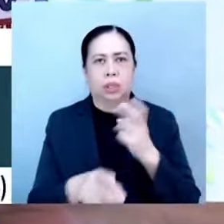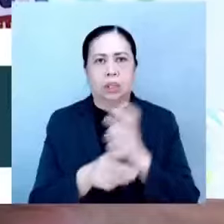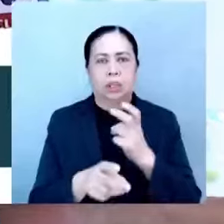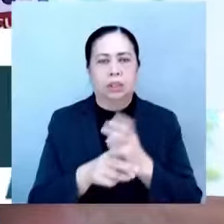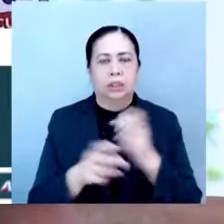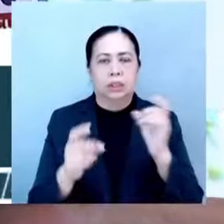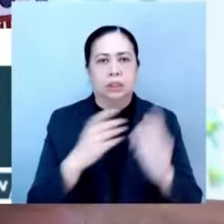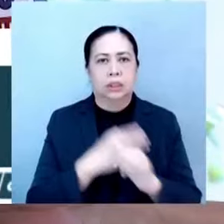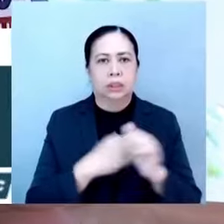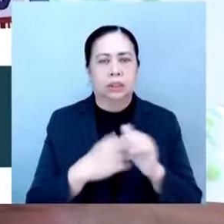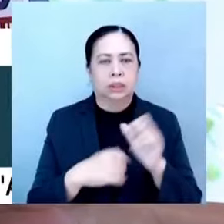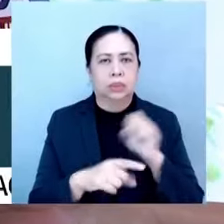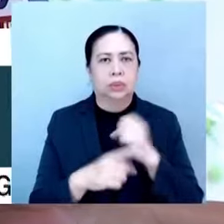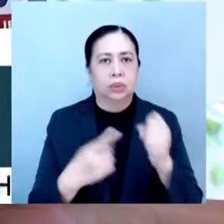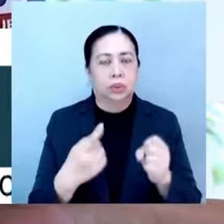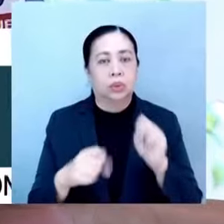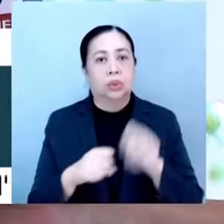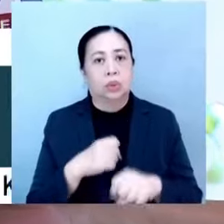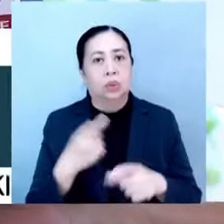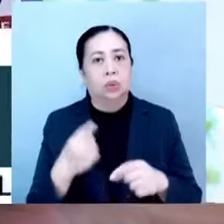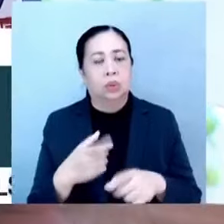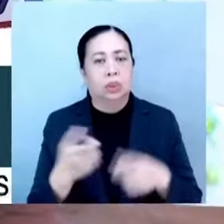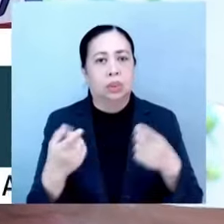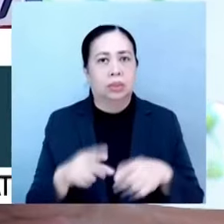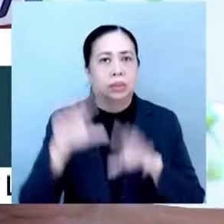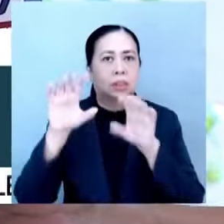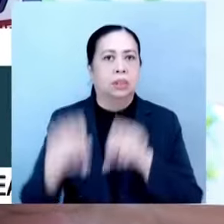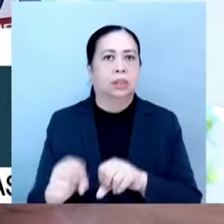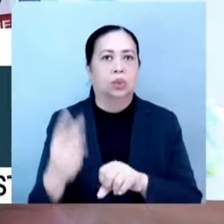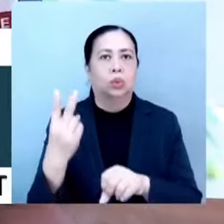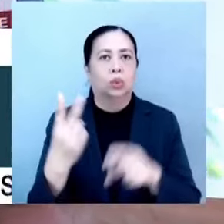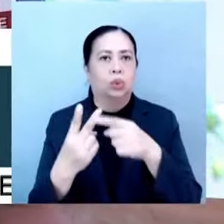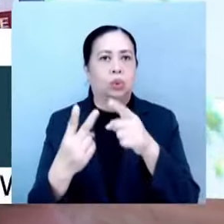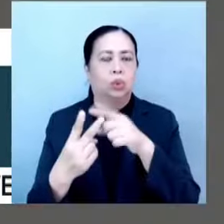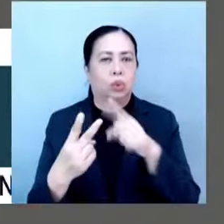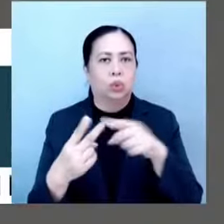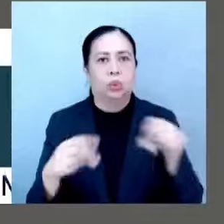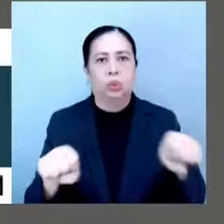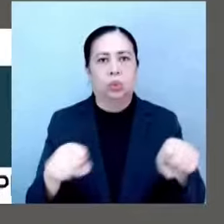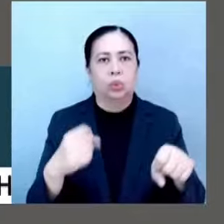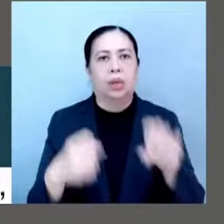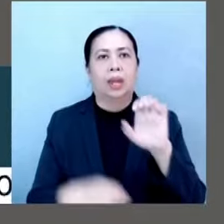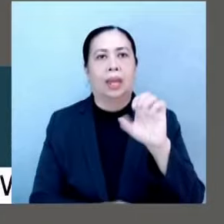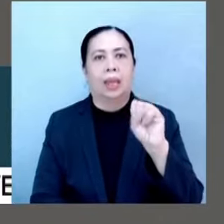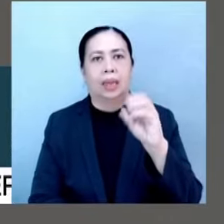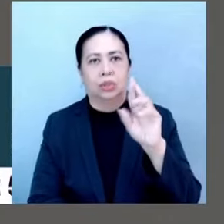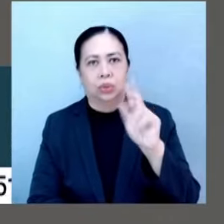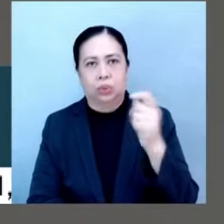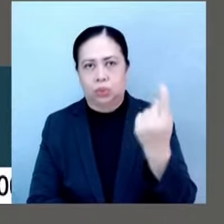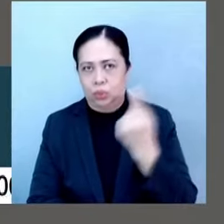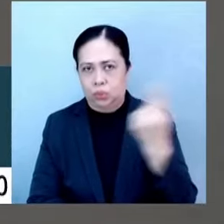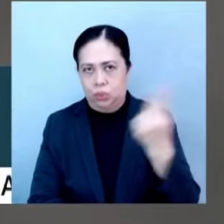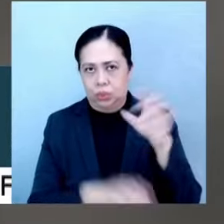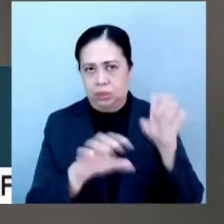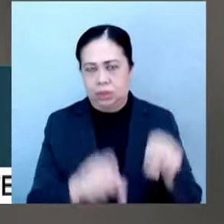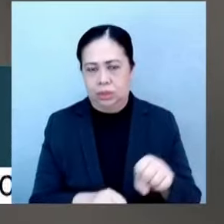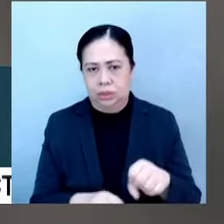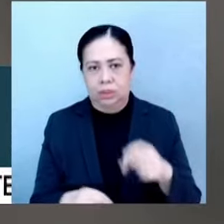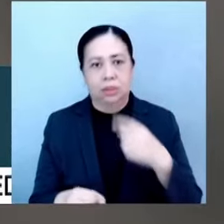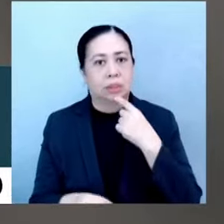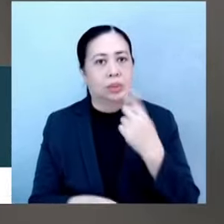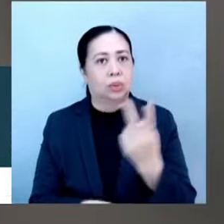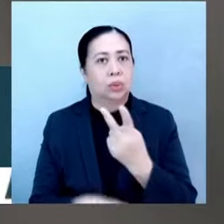yung situation. So they just happened to apprehend the two illegal escorts. The PNP also confirmed that the two